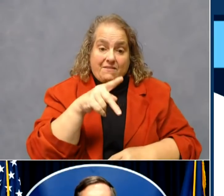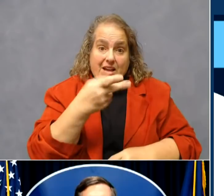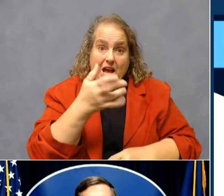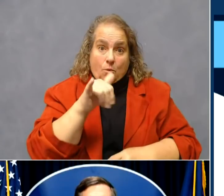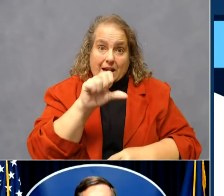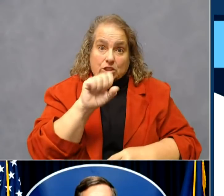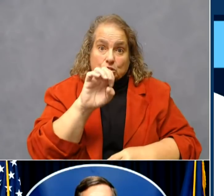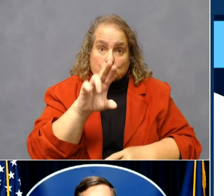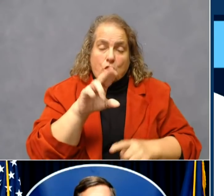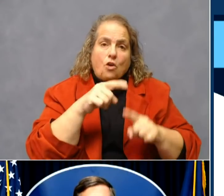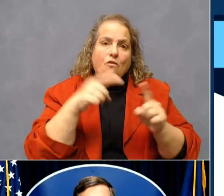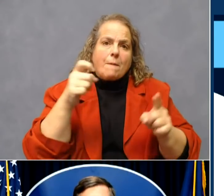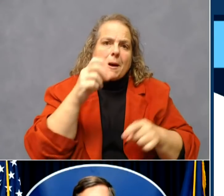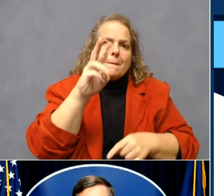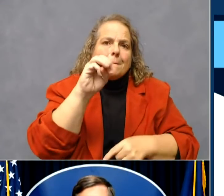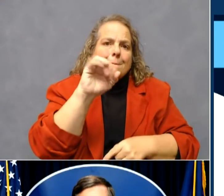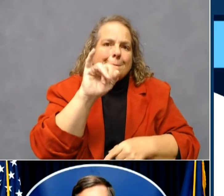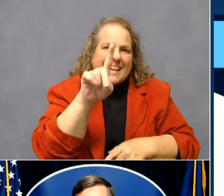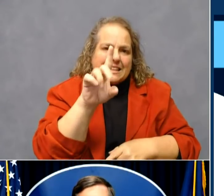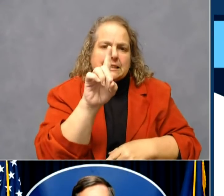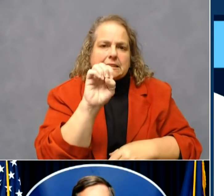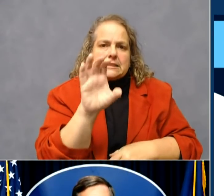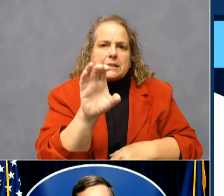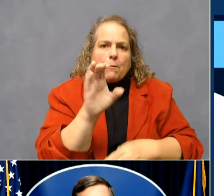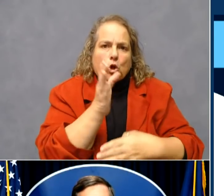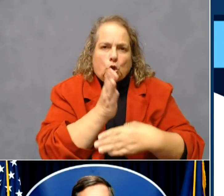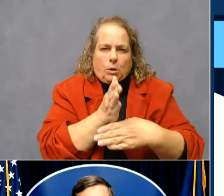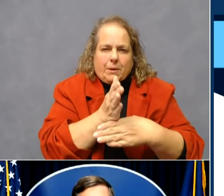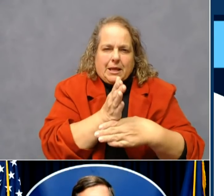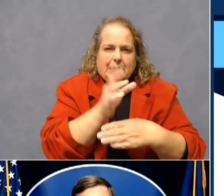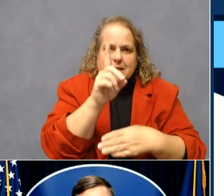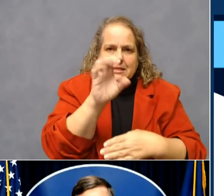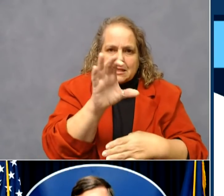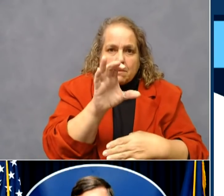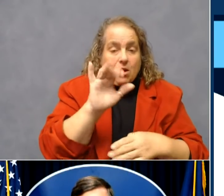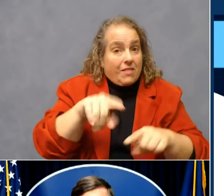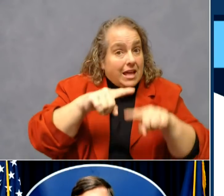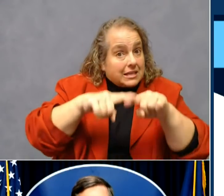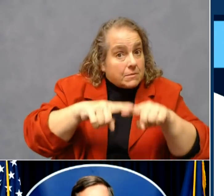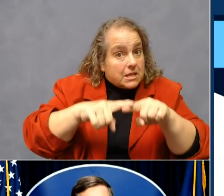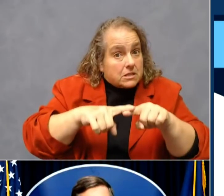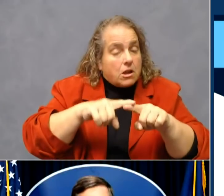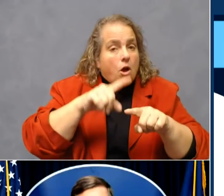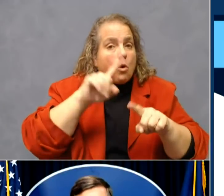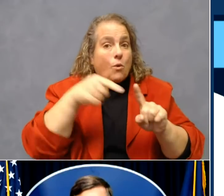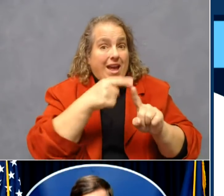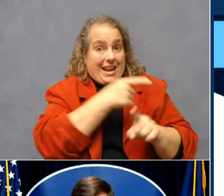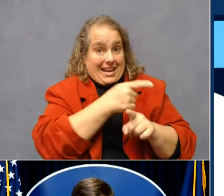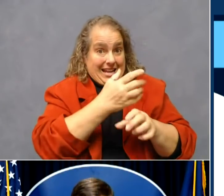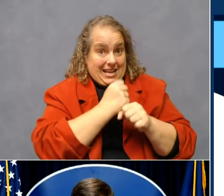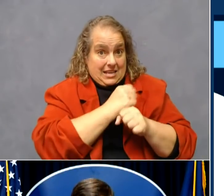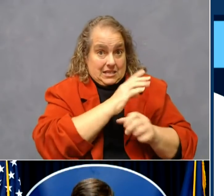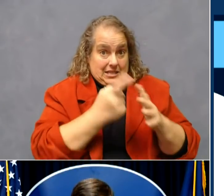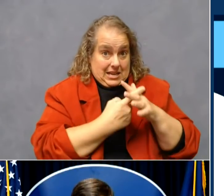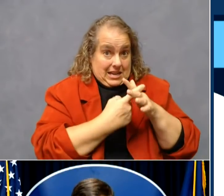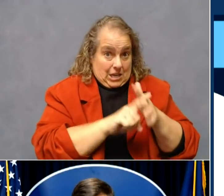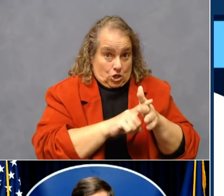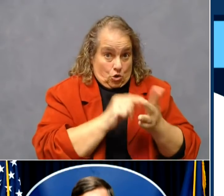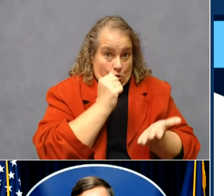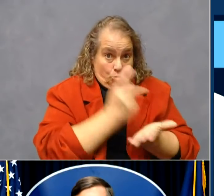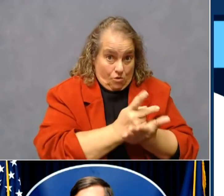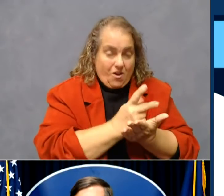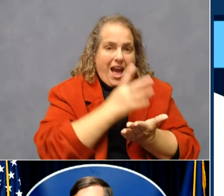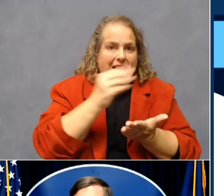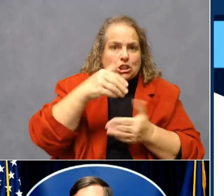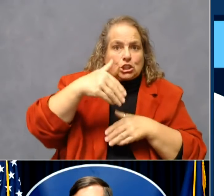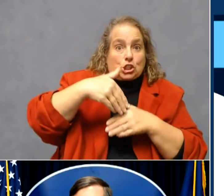all depend on when it gets initial approval and then the shipping occurs. We